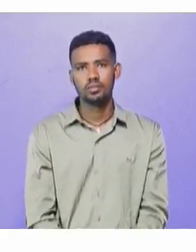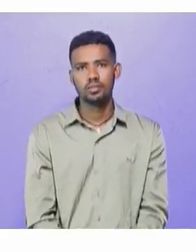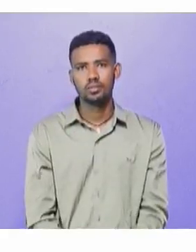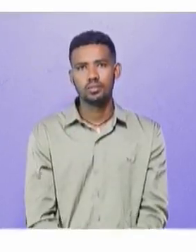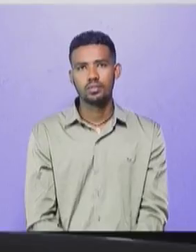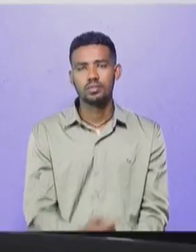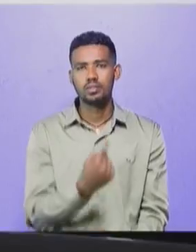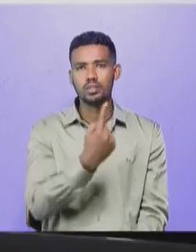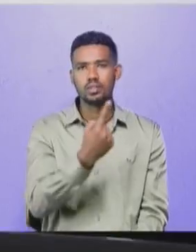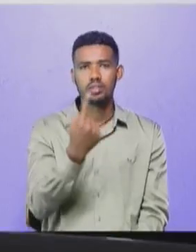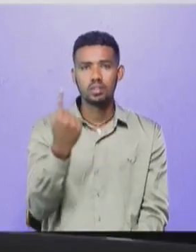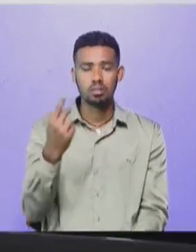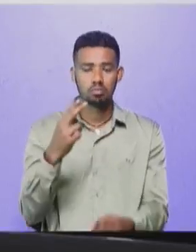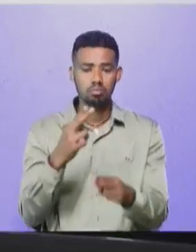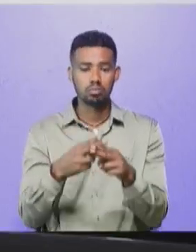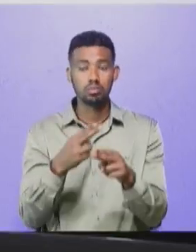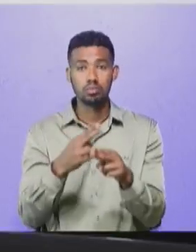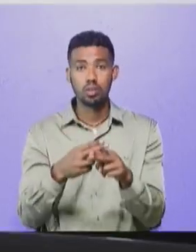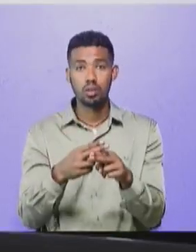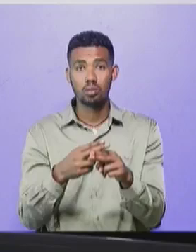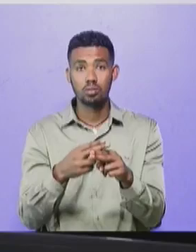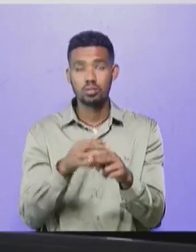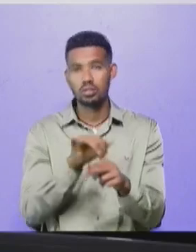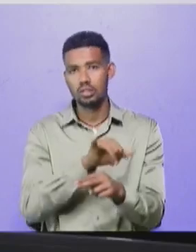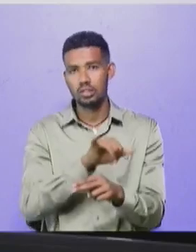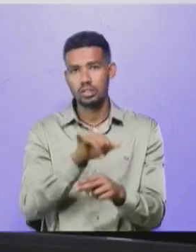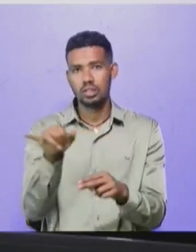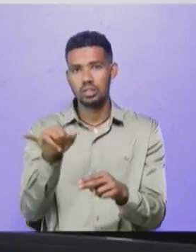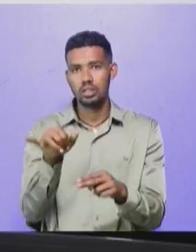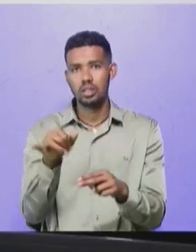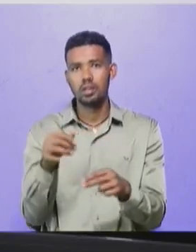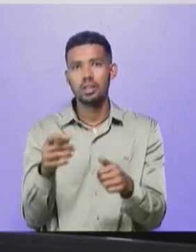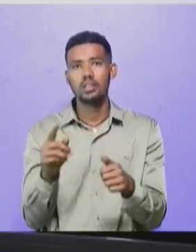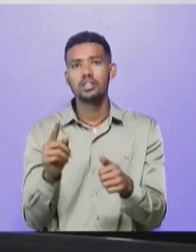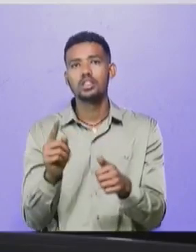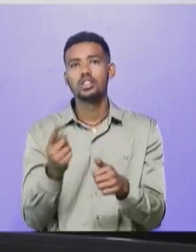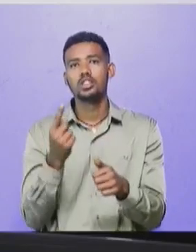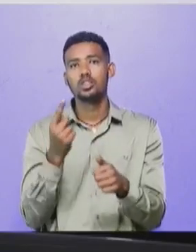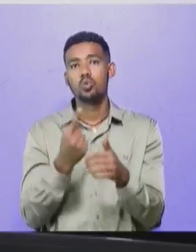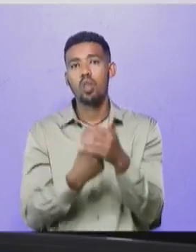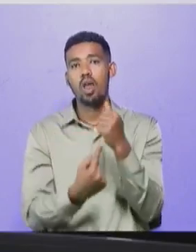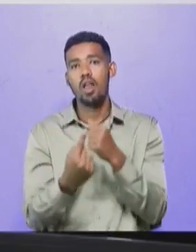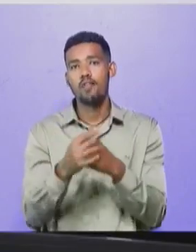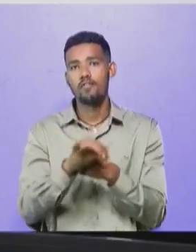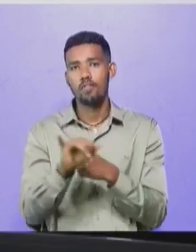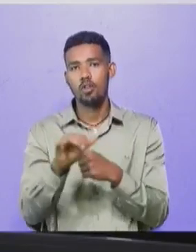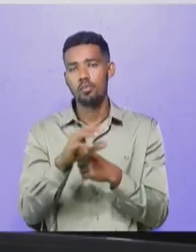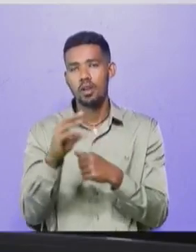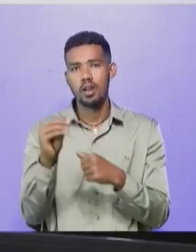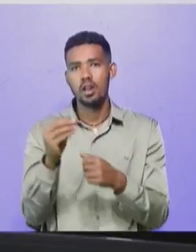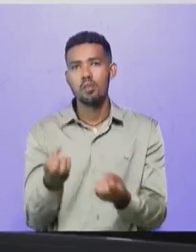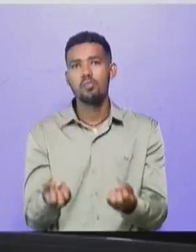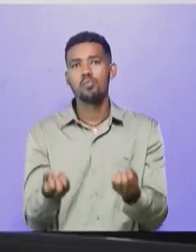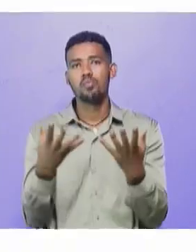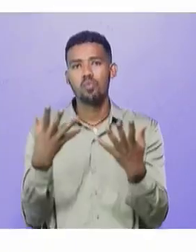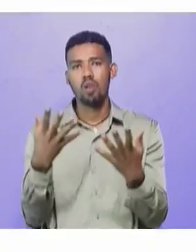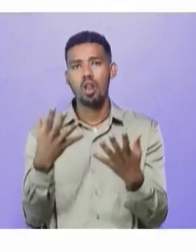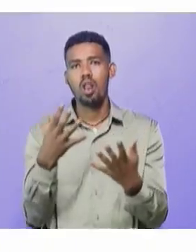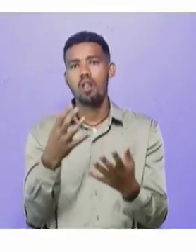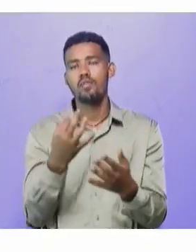Some nouns are the same with the singular form and plural form,